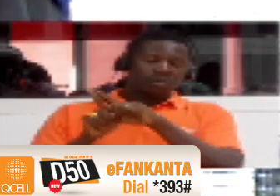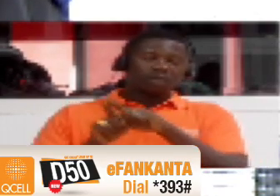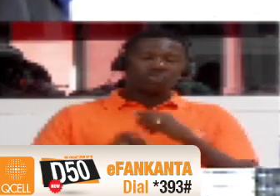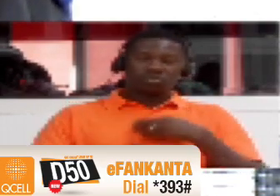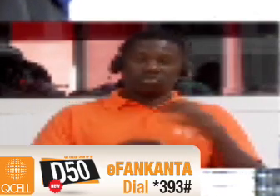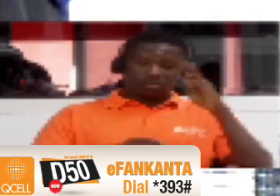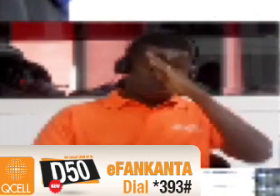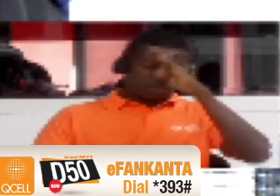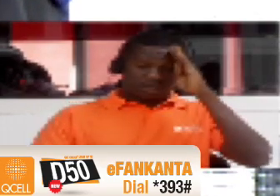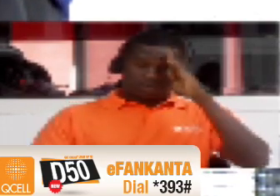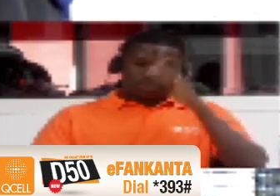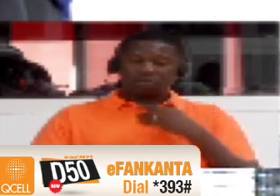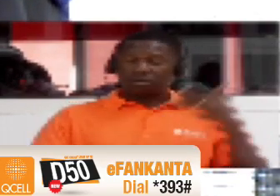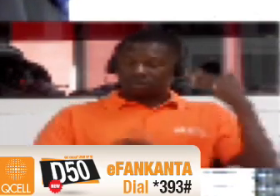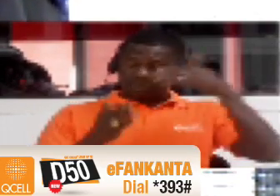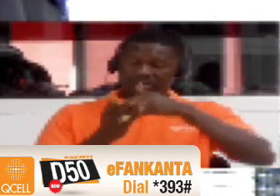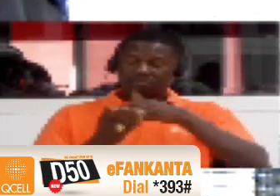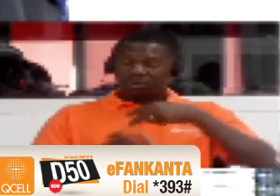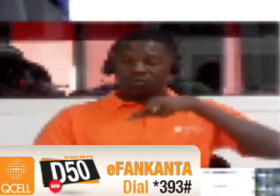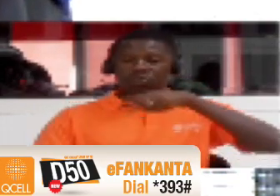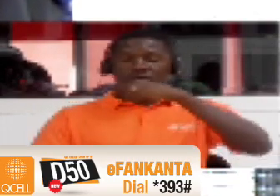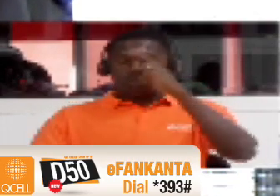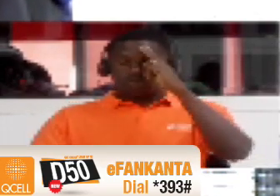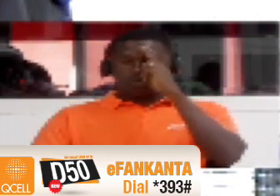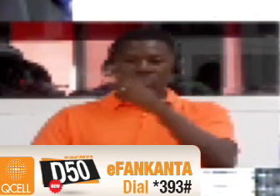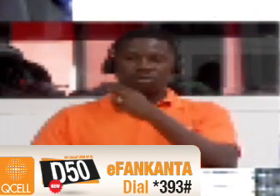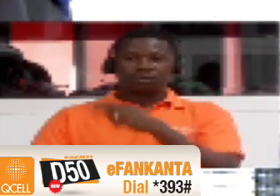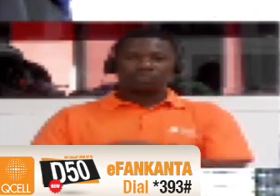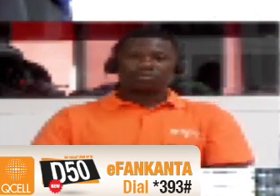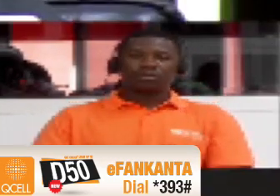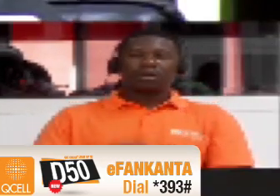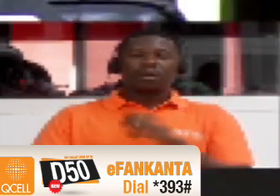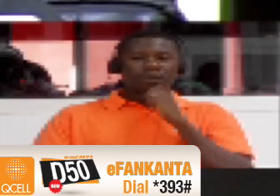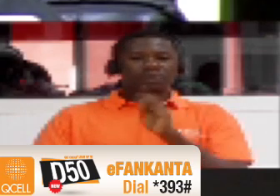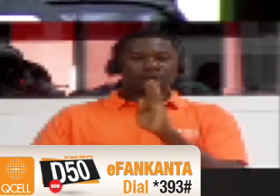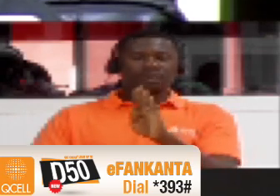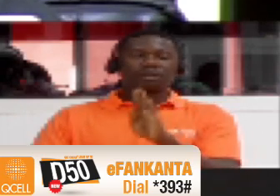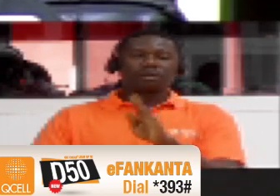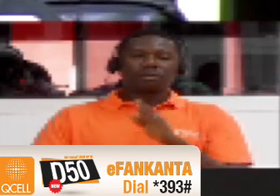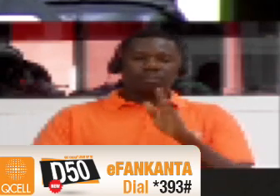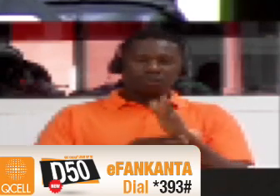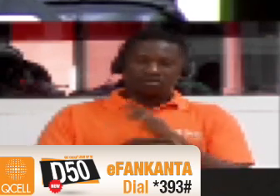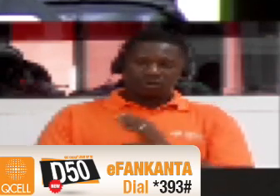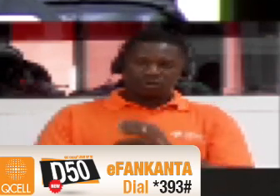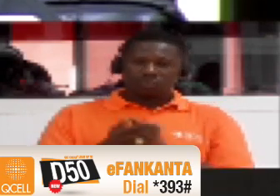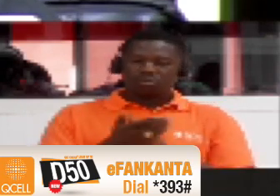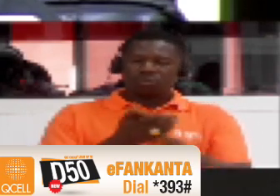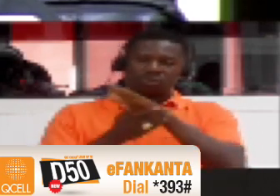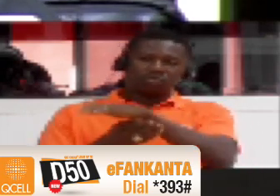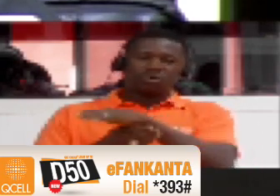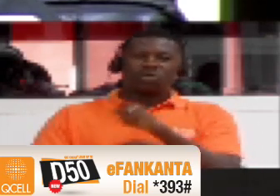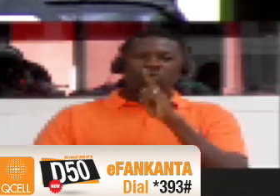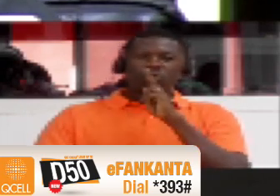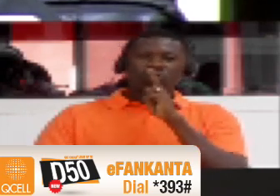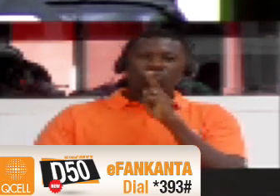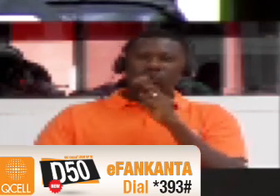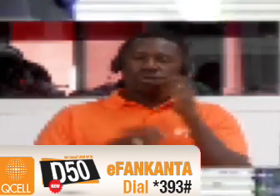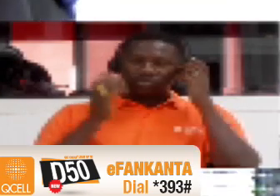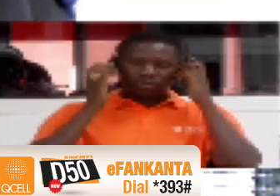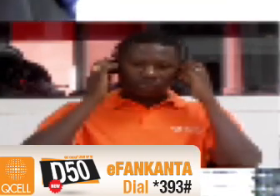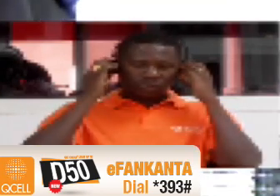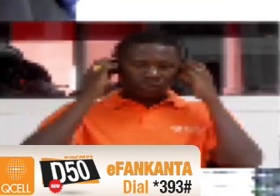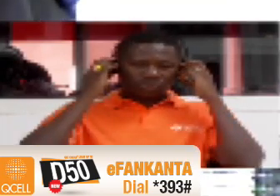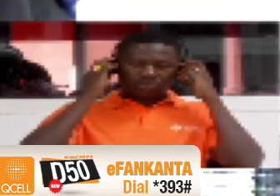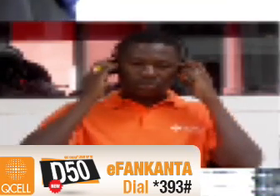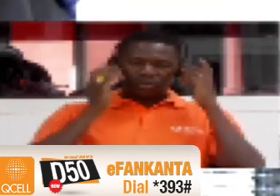Brikama. Ntamara singolan seta. So I walked home. But Mr. Badjie, sorry, before you move on, who hosted these barbecues?